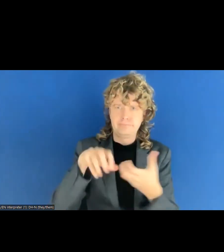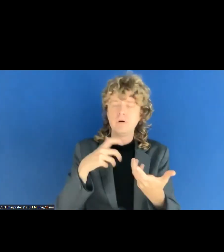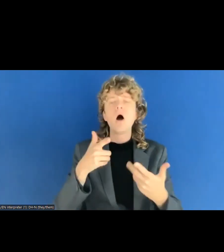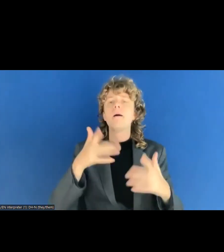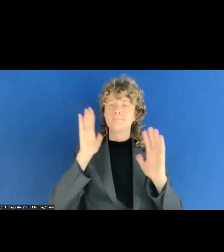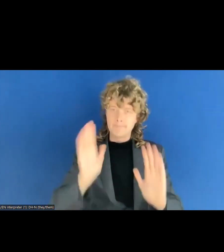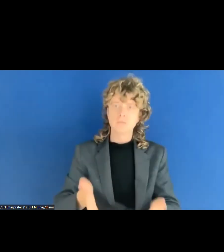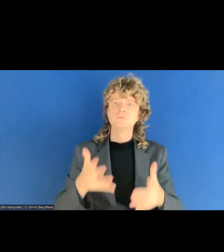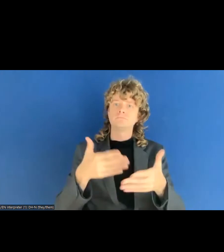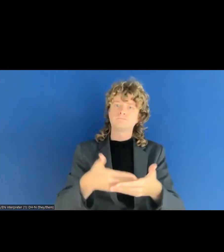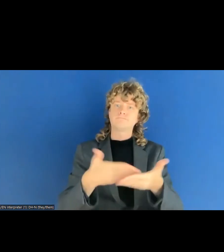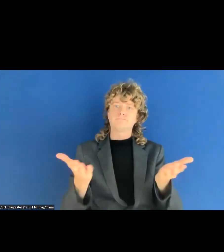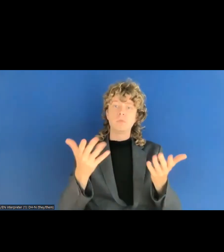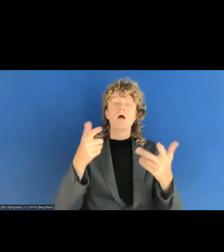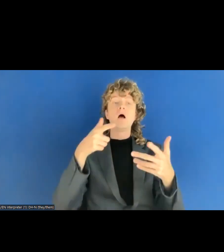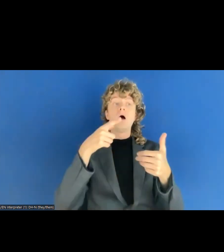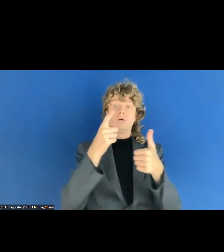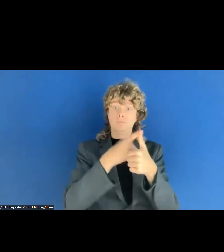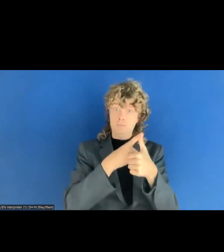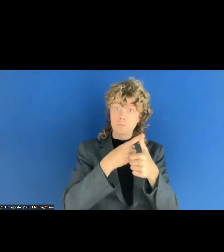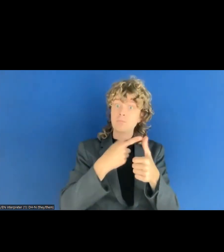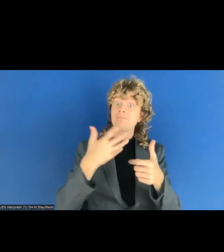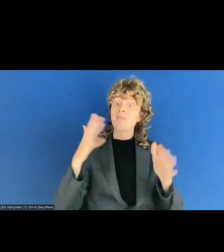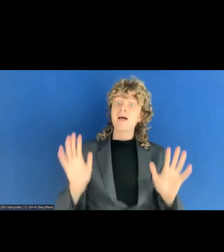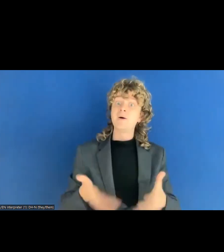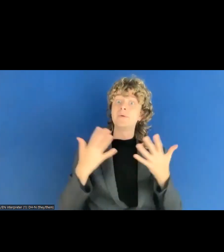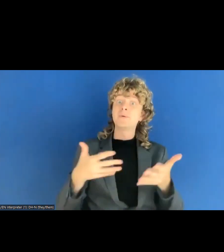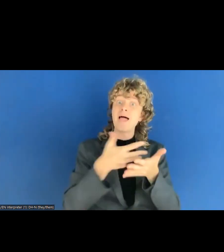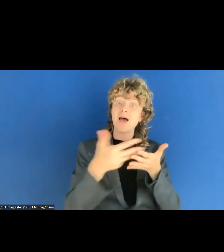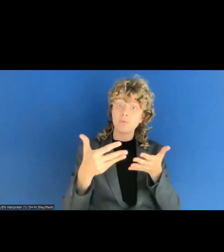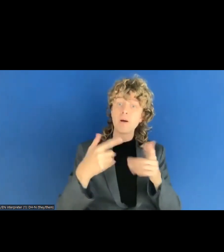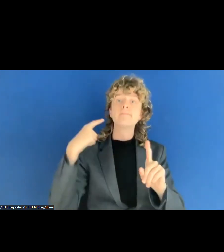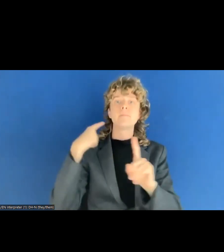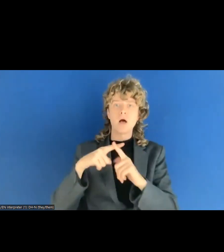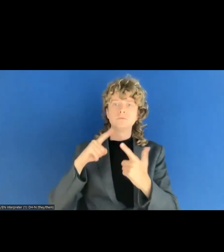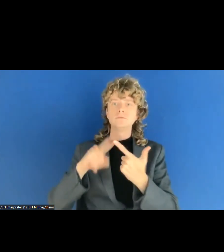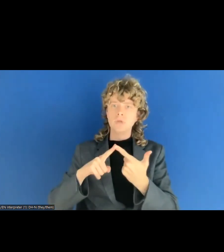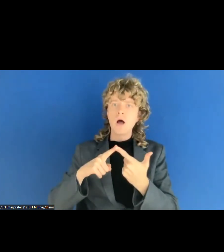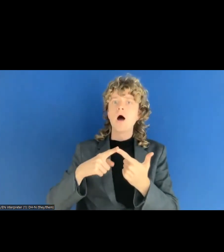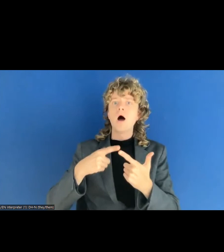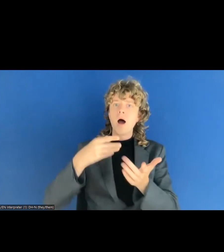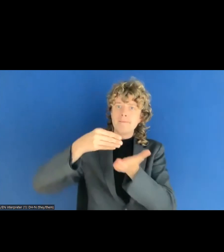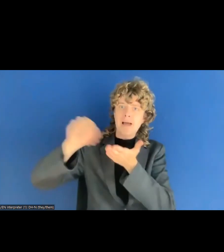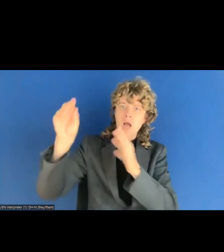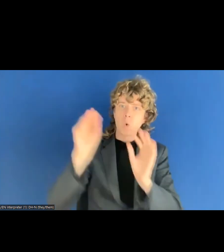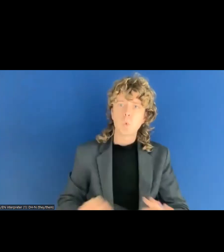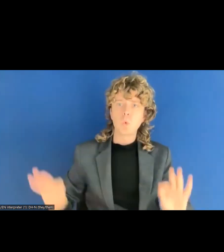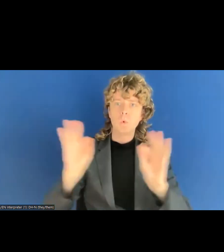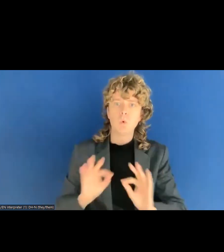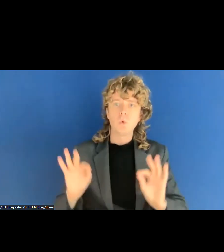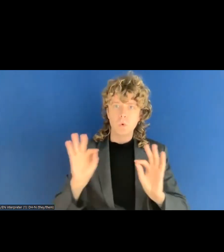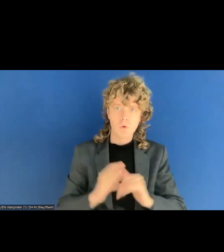for these representatives. So yeah, this comment comes from Norway, where actually